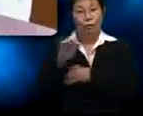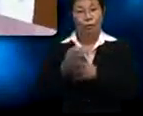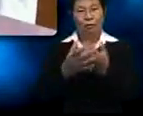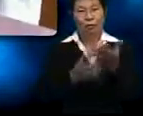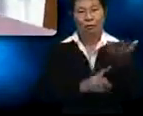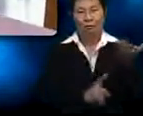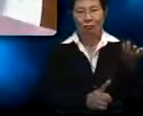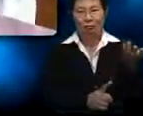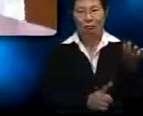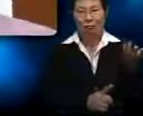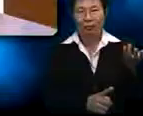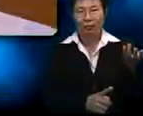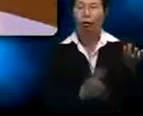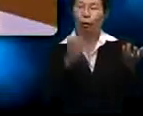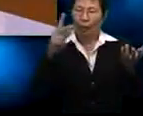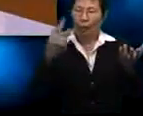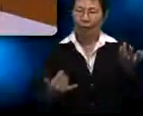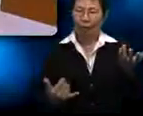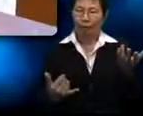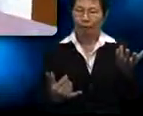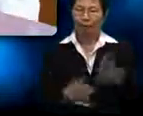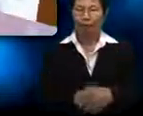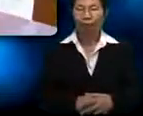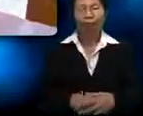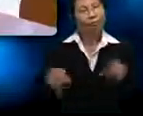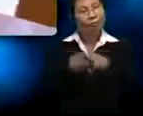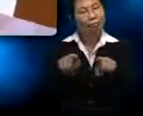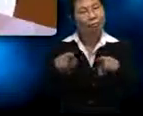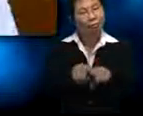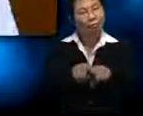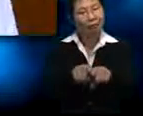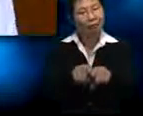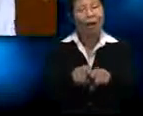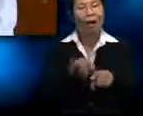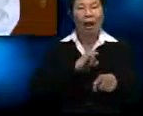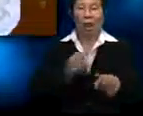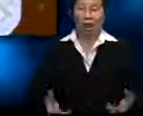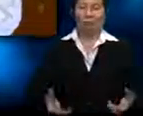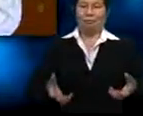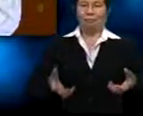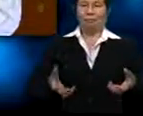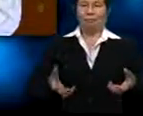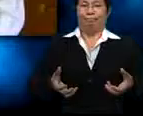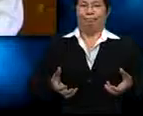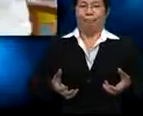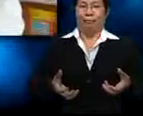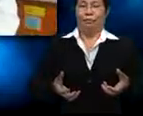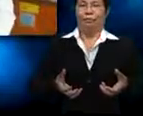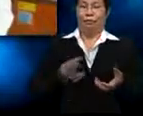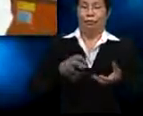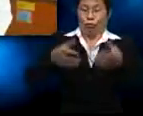weight? Okay, now, the same thing, I will drop the